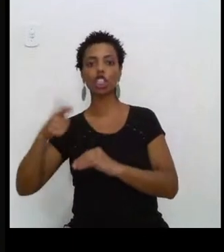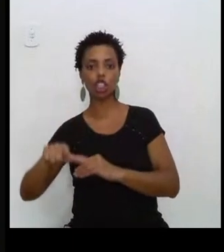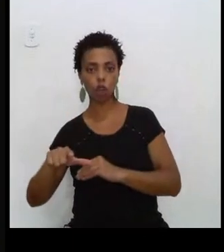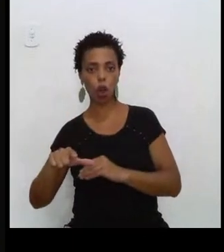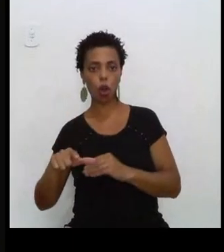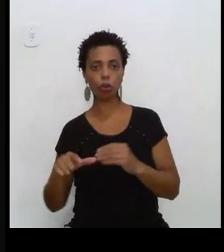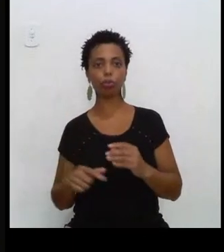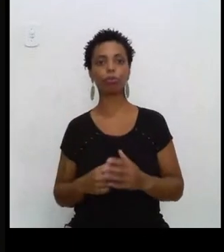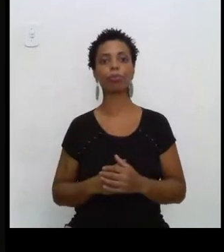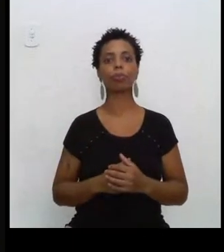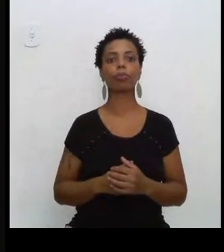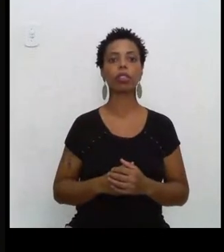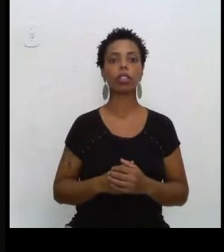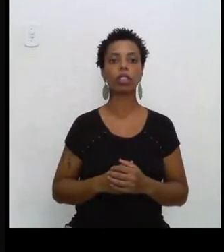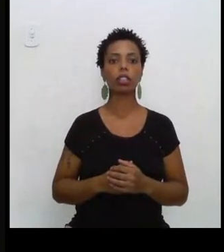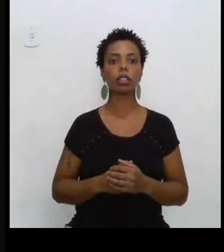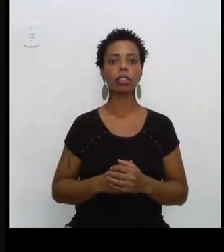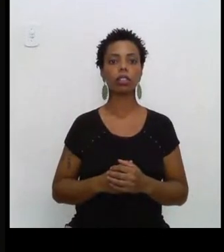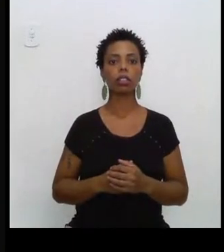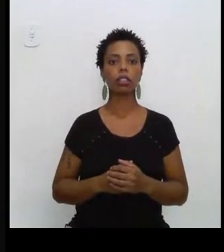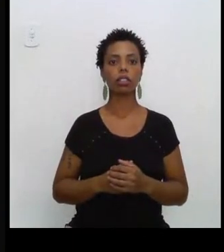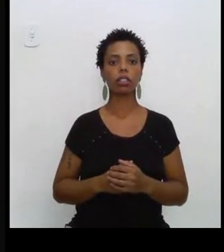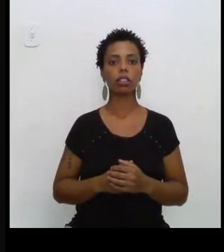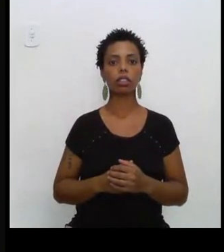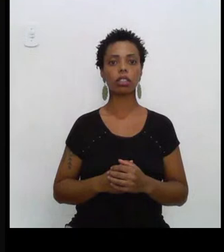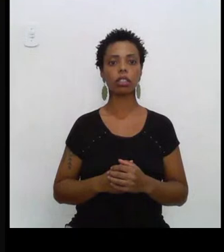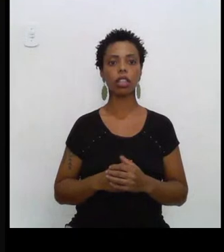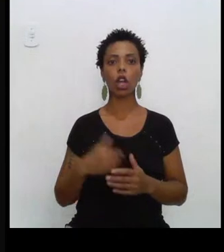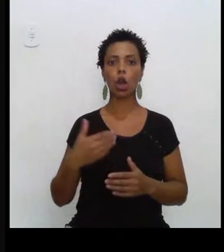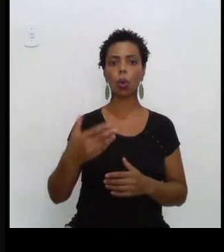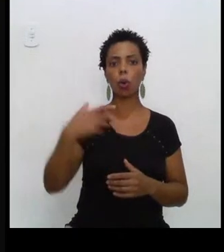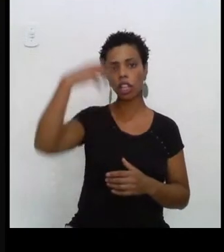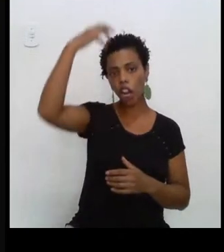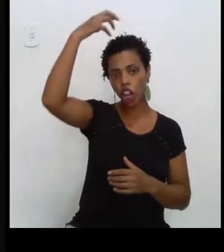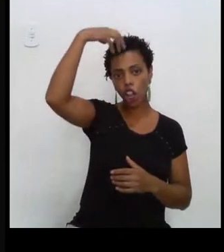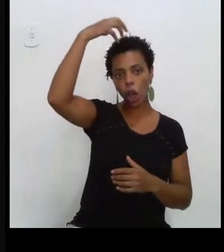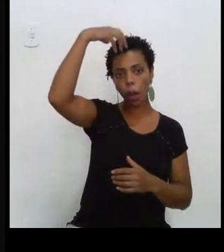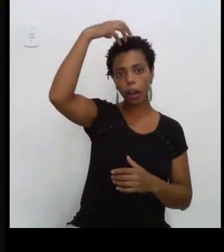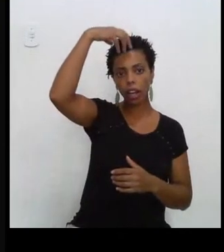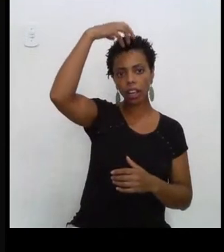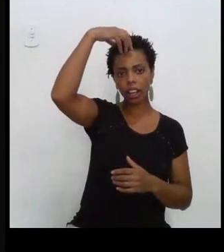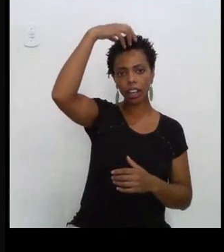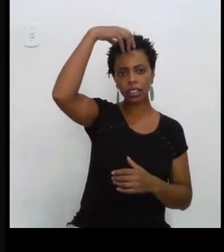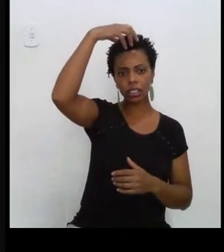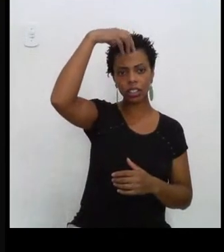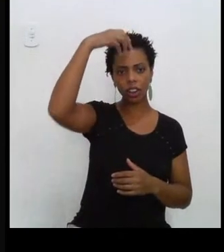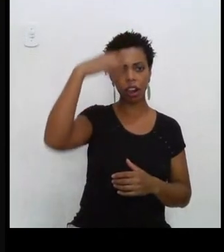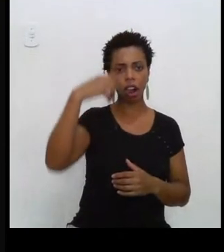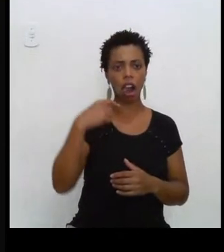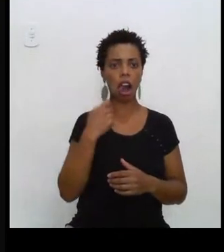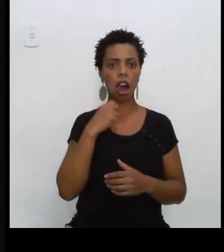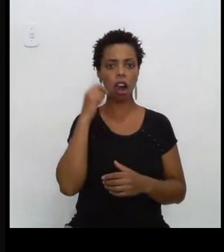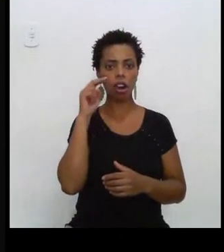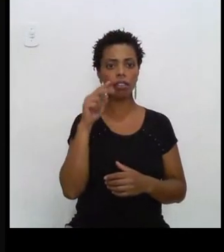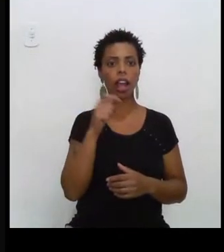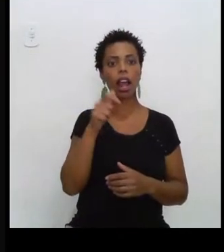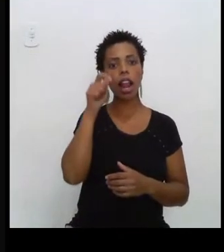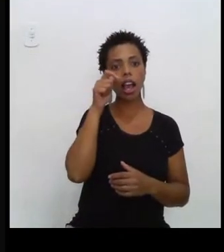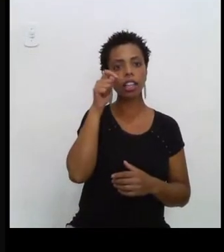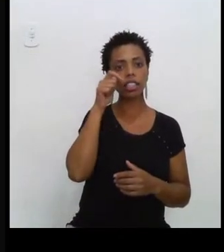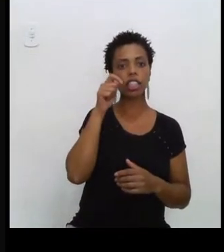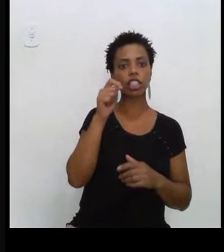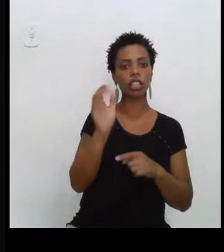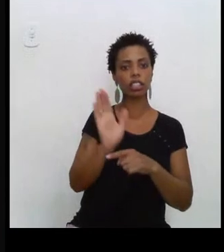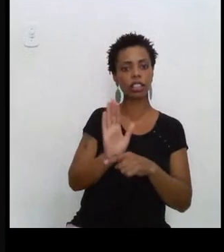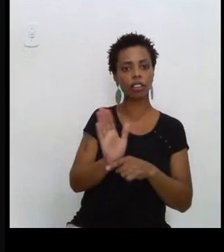from each screen in the house questão não tem scout jamboree all my